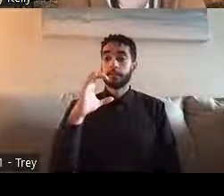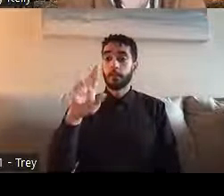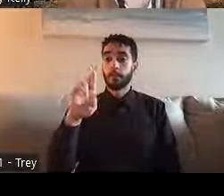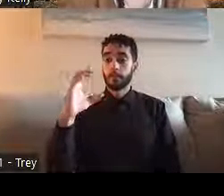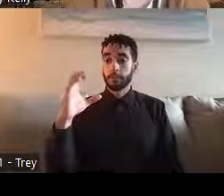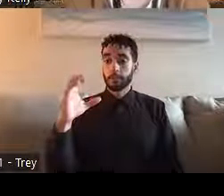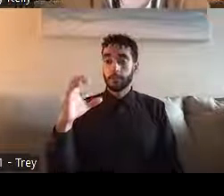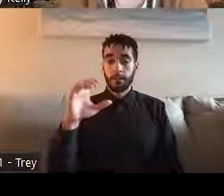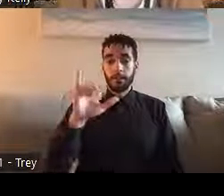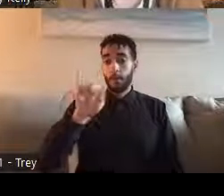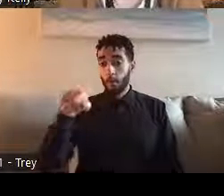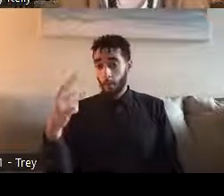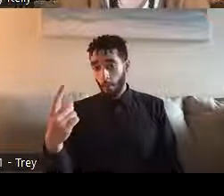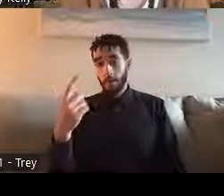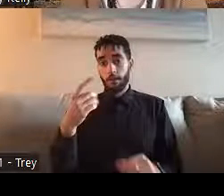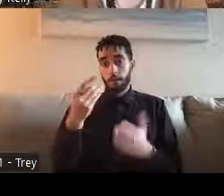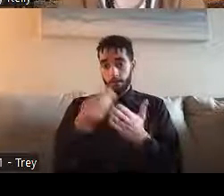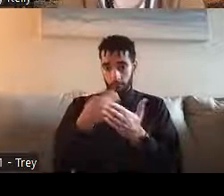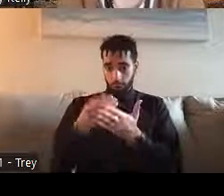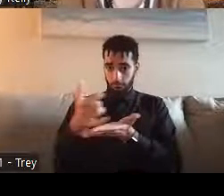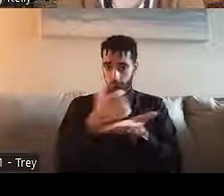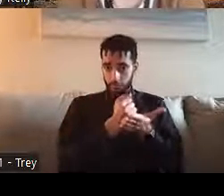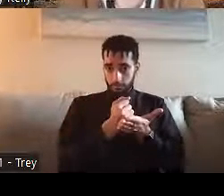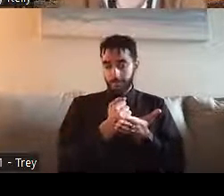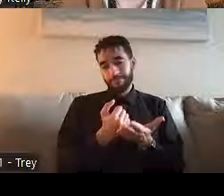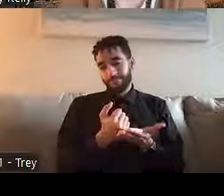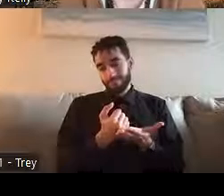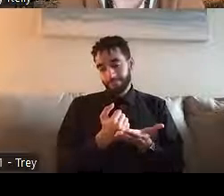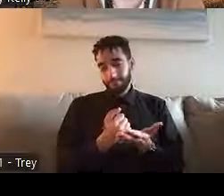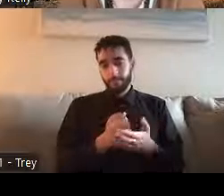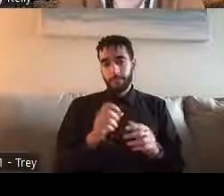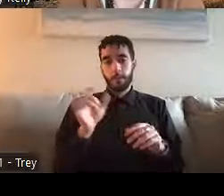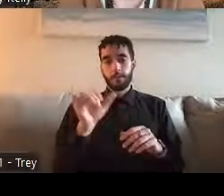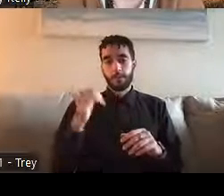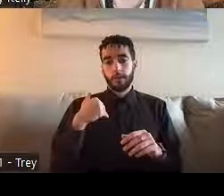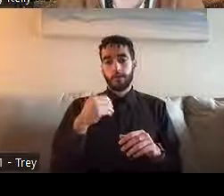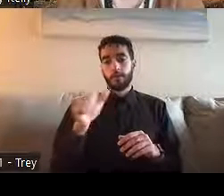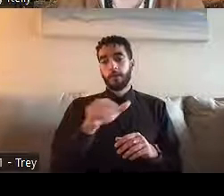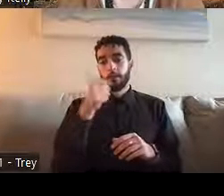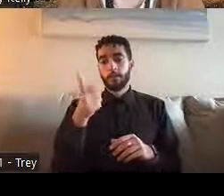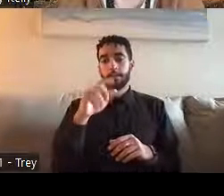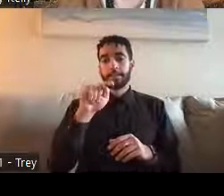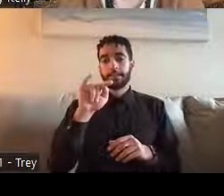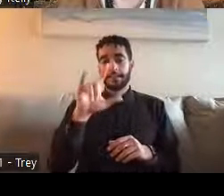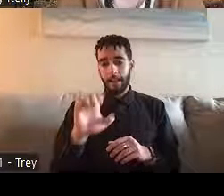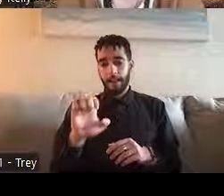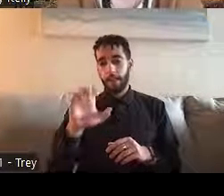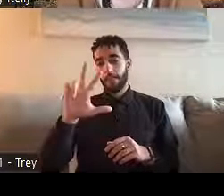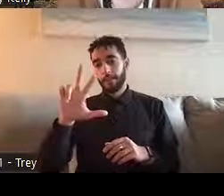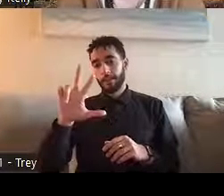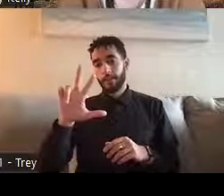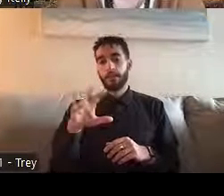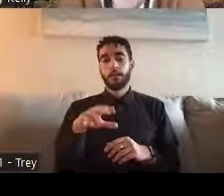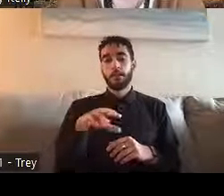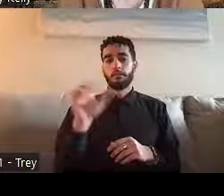not the only sources of funding for the services. We also have Title III and county funds and other